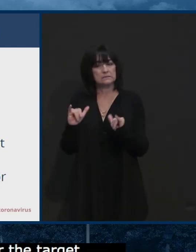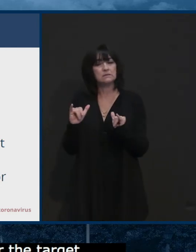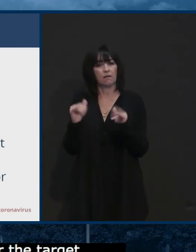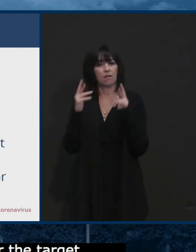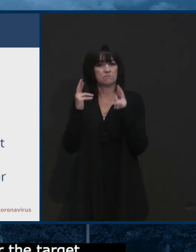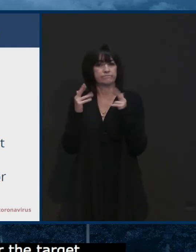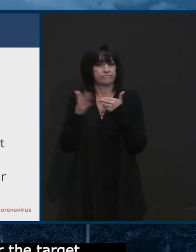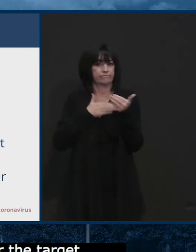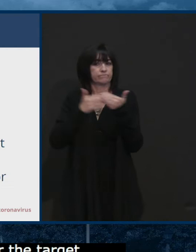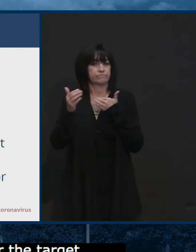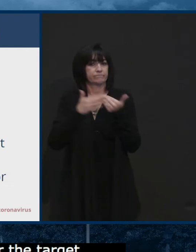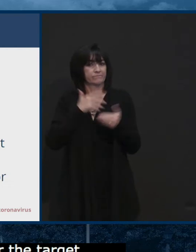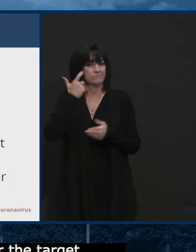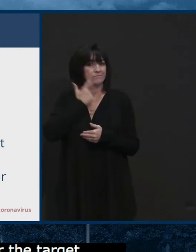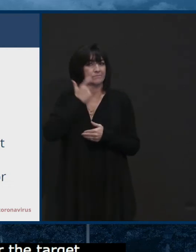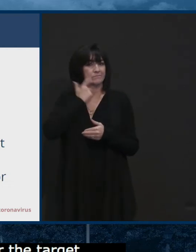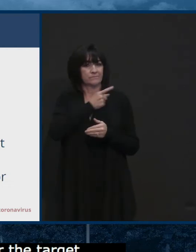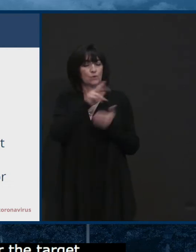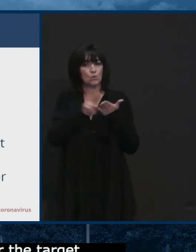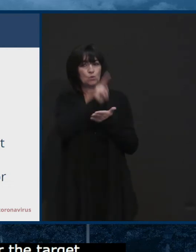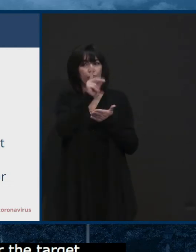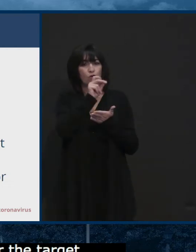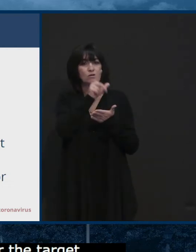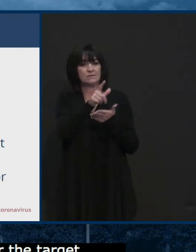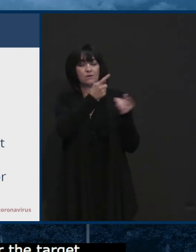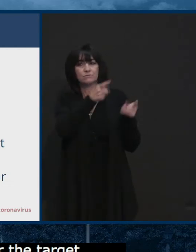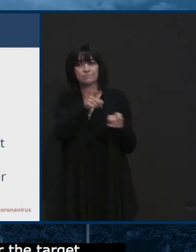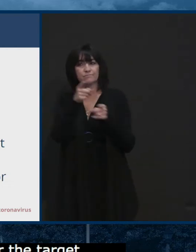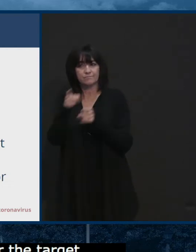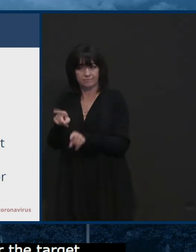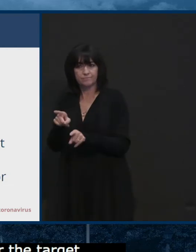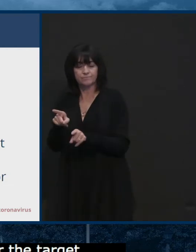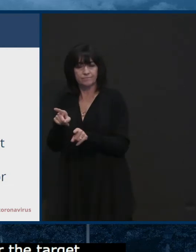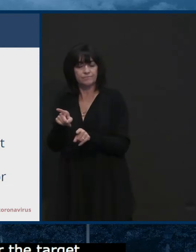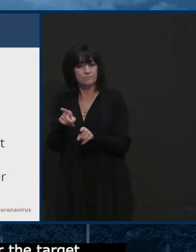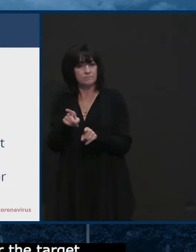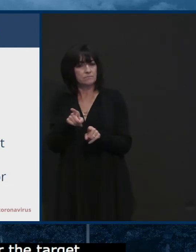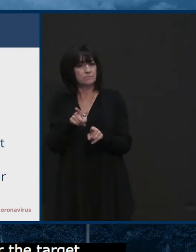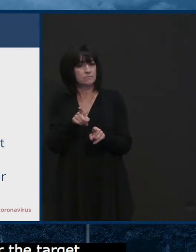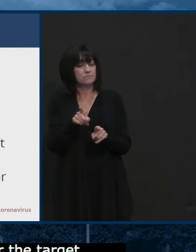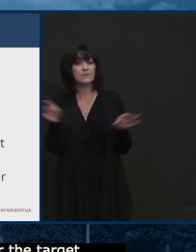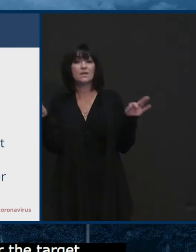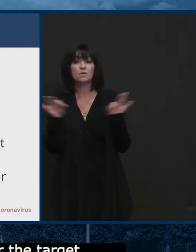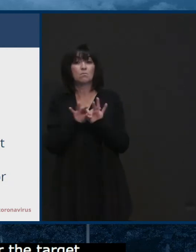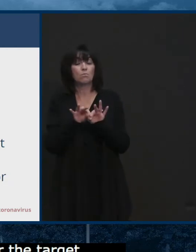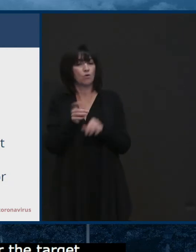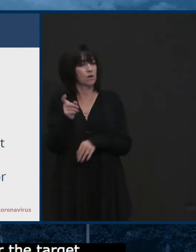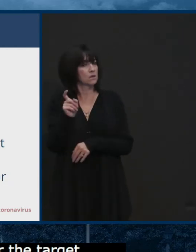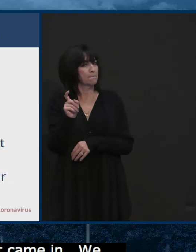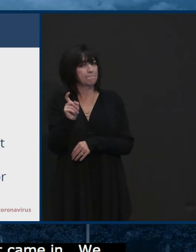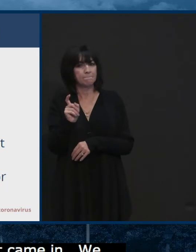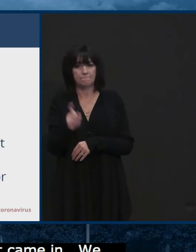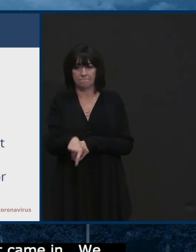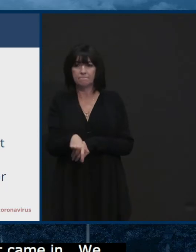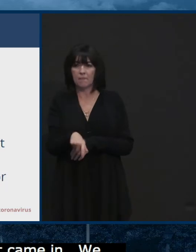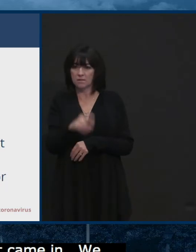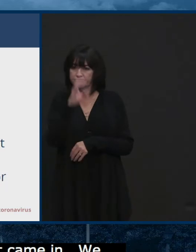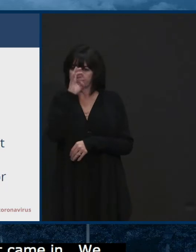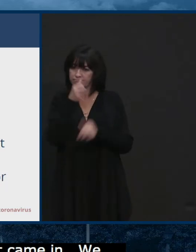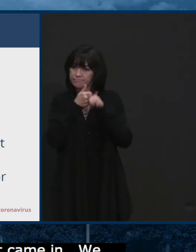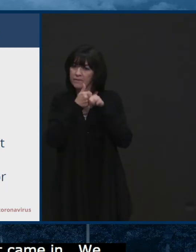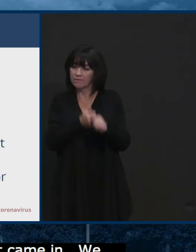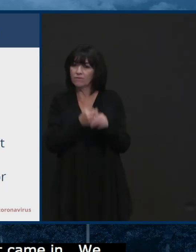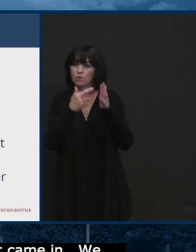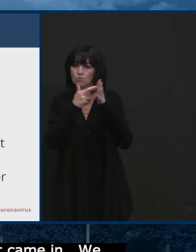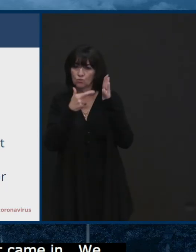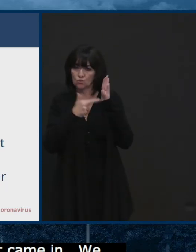of Delaware that came in right at 5%, I think. And so, but we do need to buckle up a little bit. We need to be